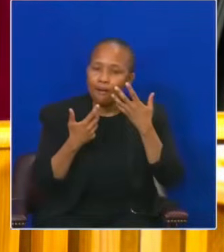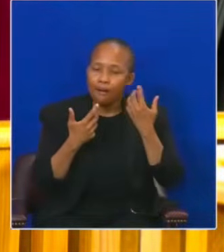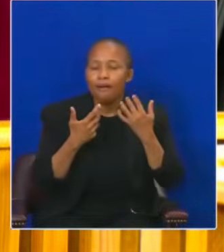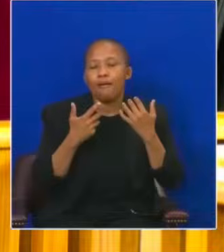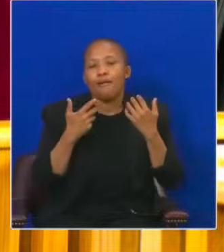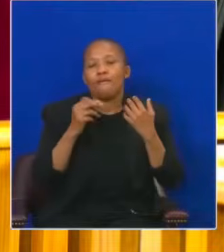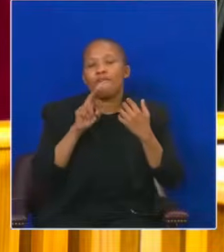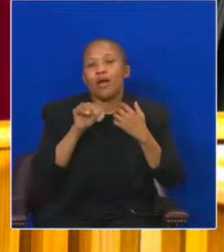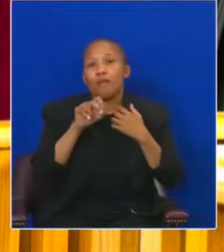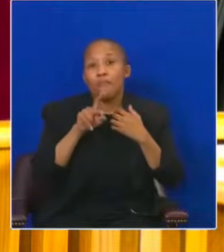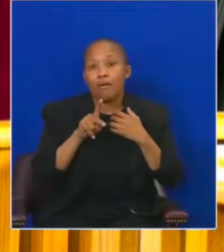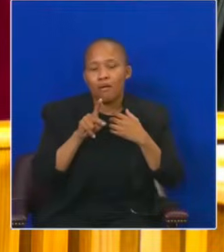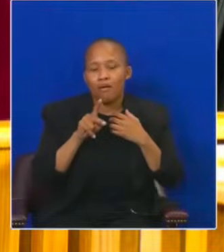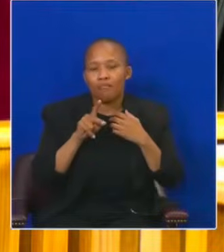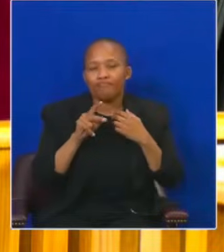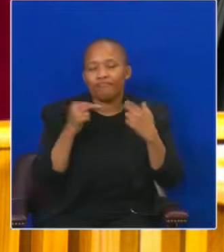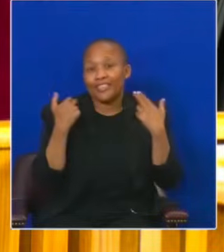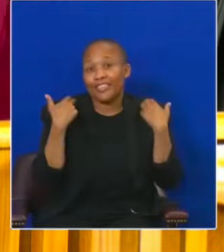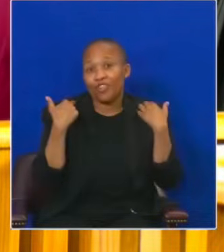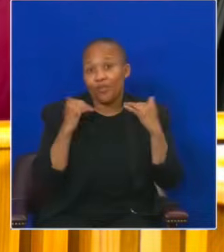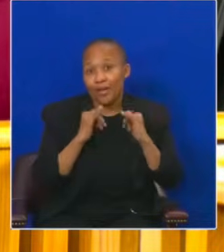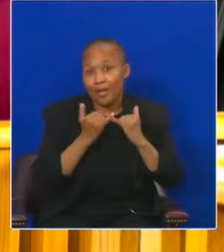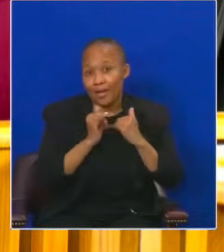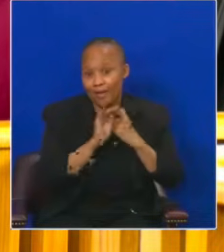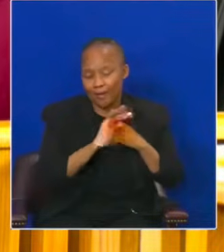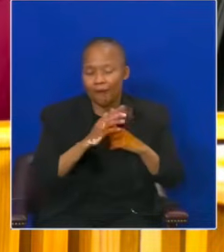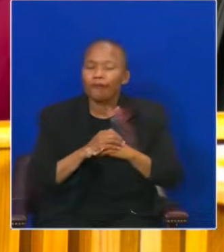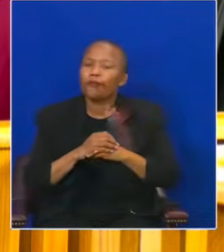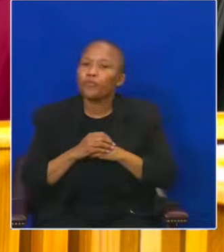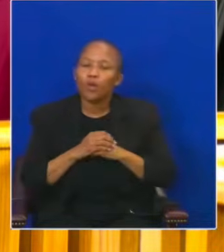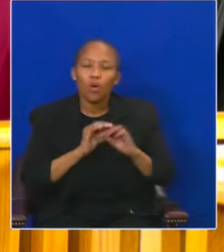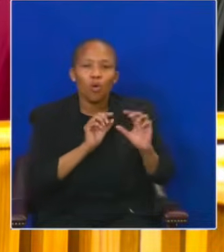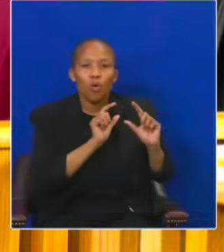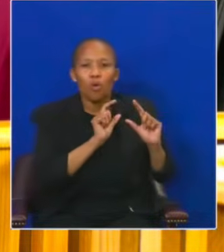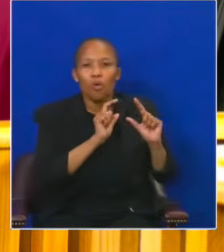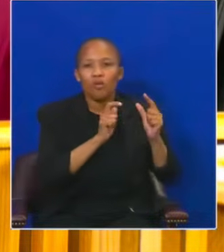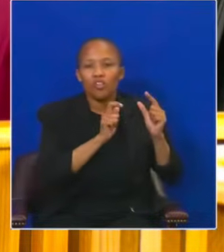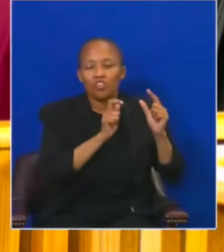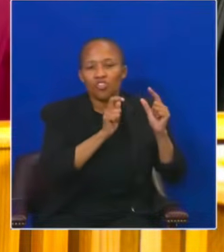Thank you, Commissioners.